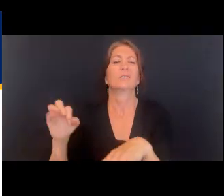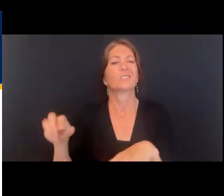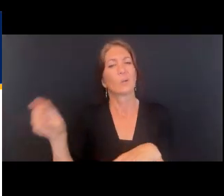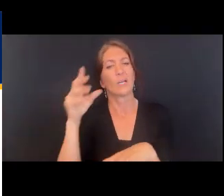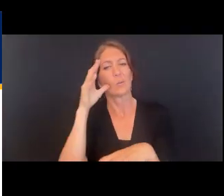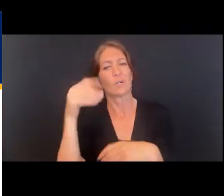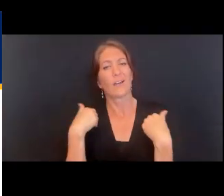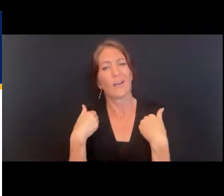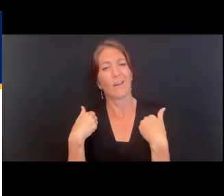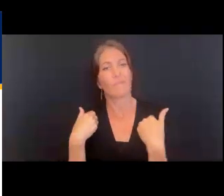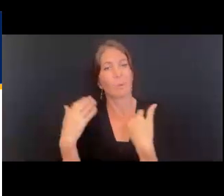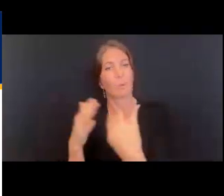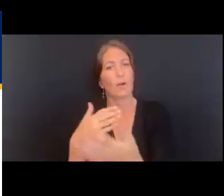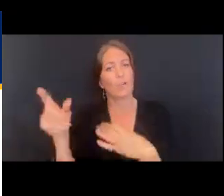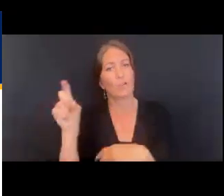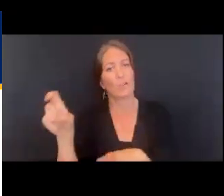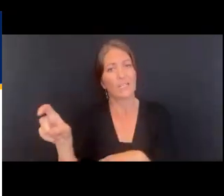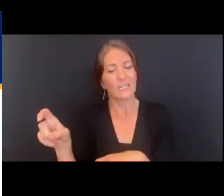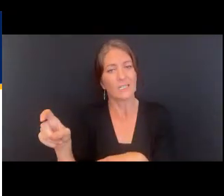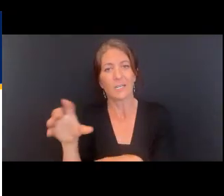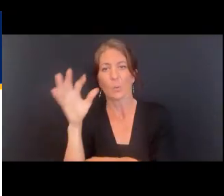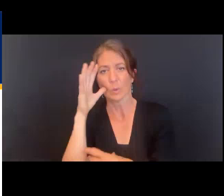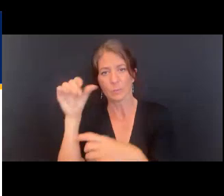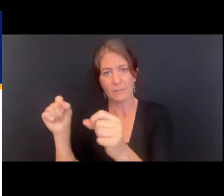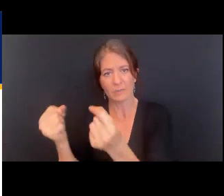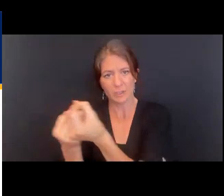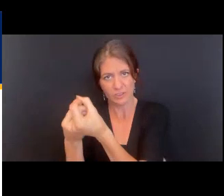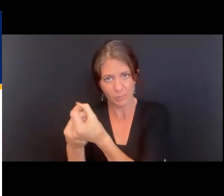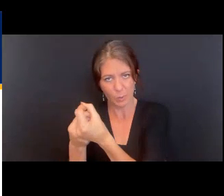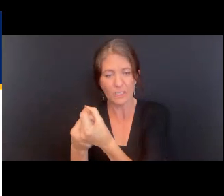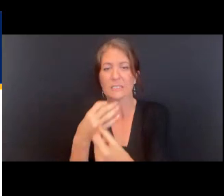supported as soon as possible. Next slide.